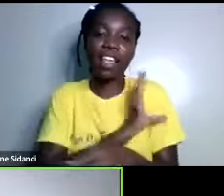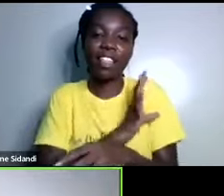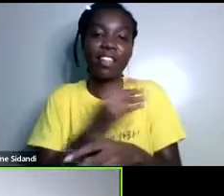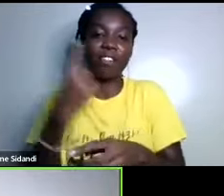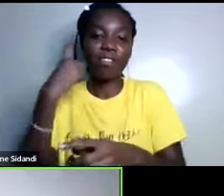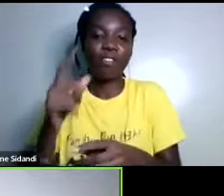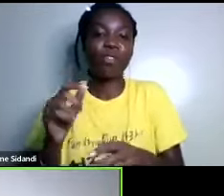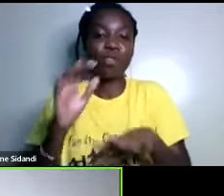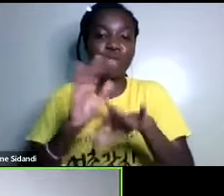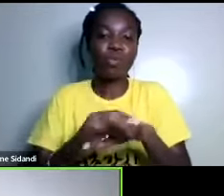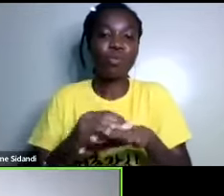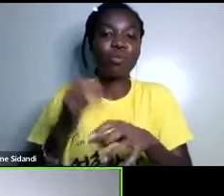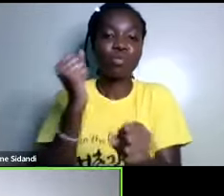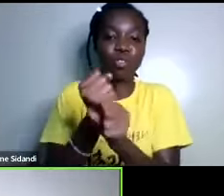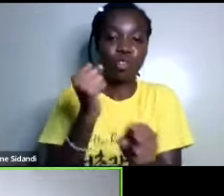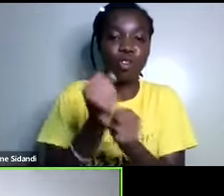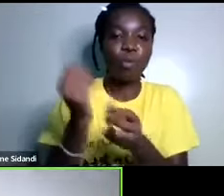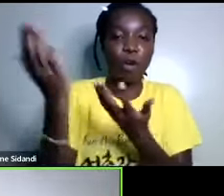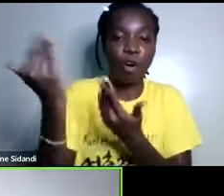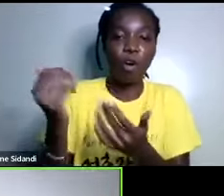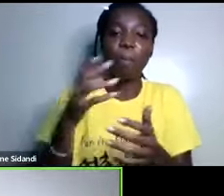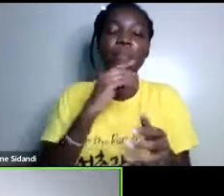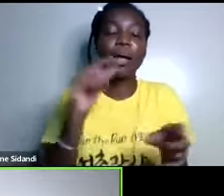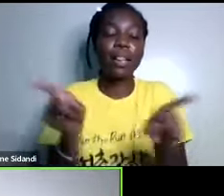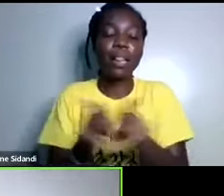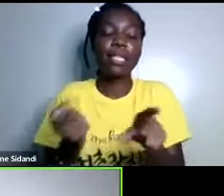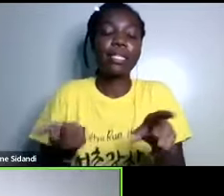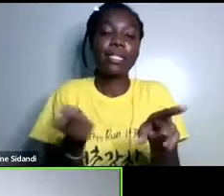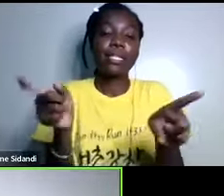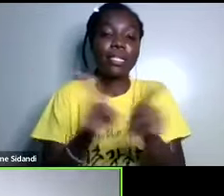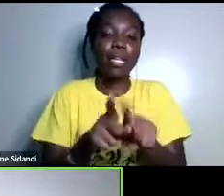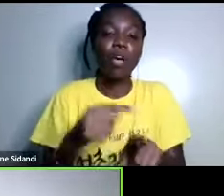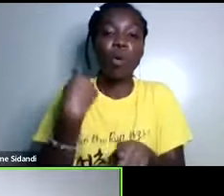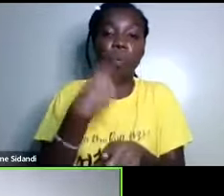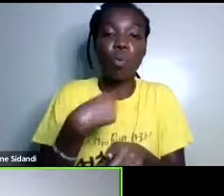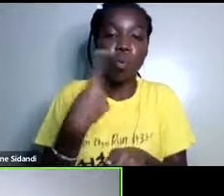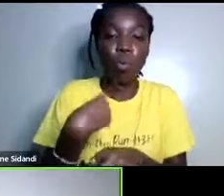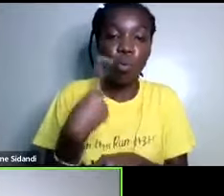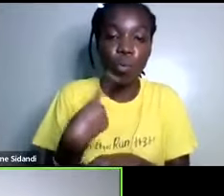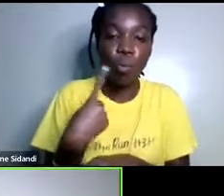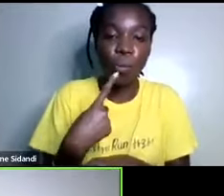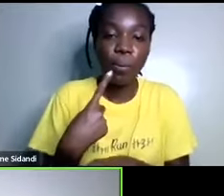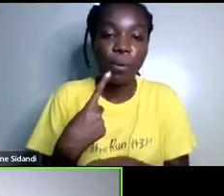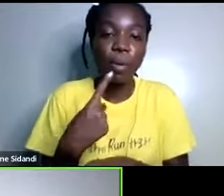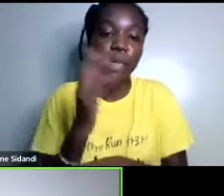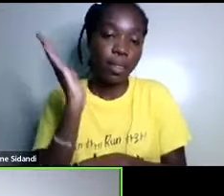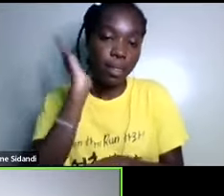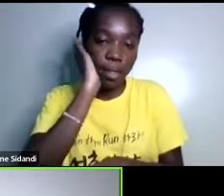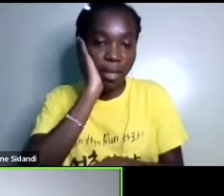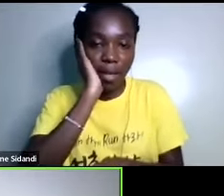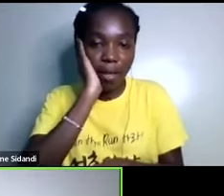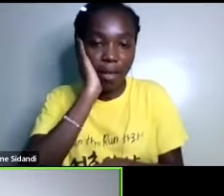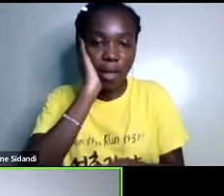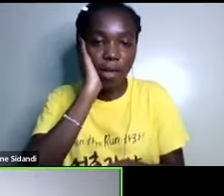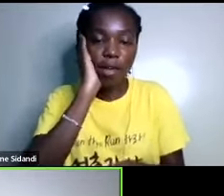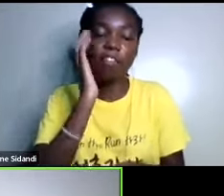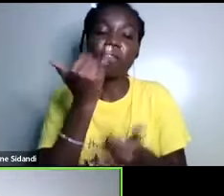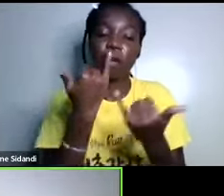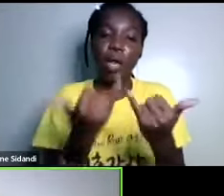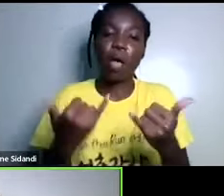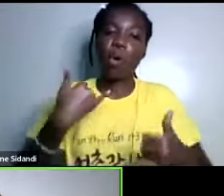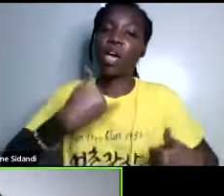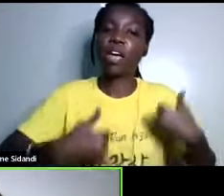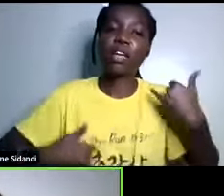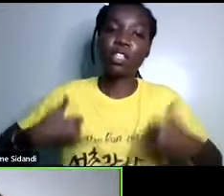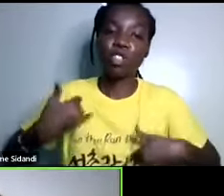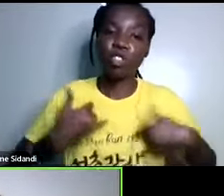our brothers and sisters who are have the hearing challenge are now enjoying the sessions.